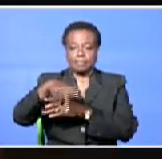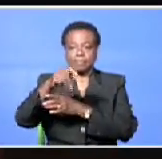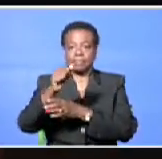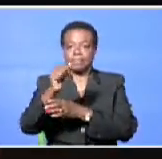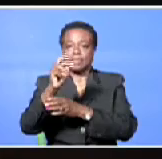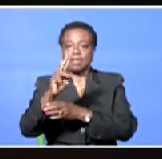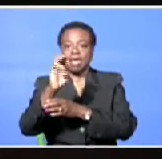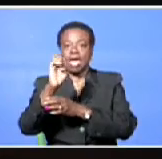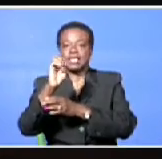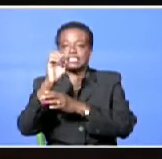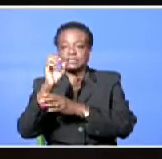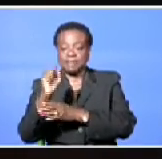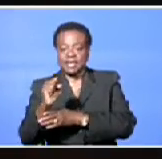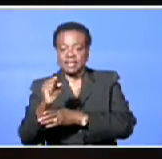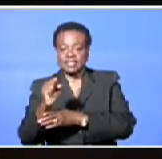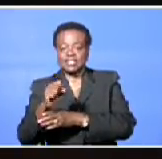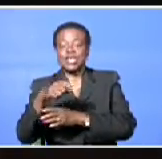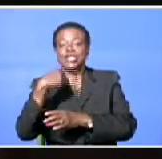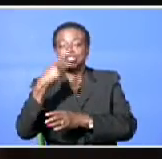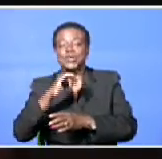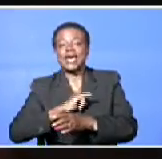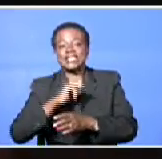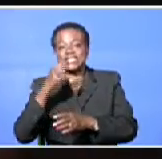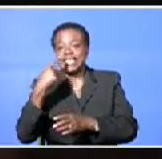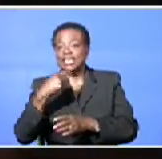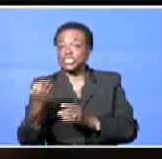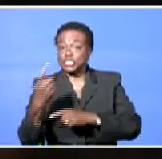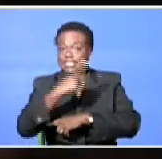what, today, let's make sure you cover your spares.